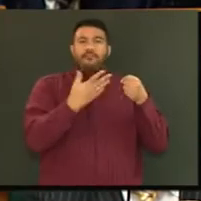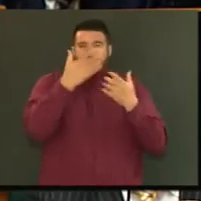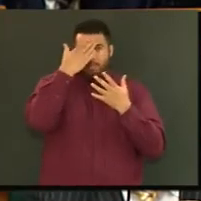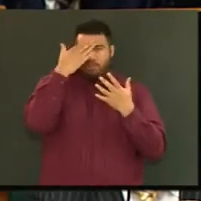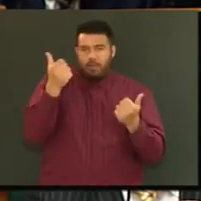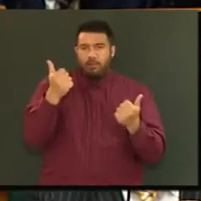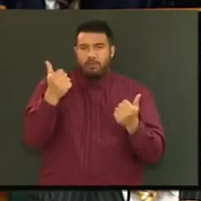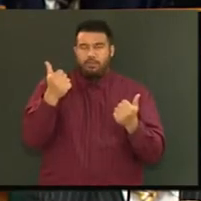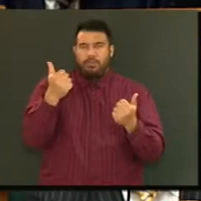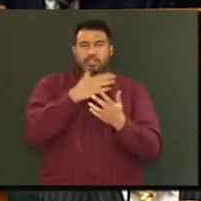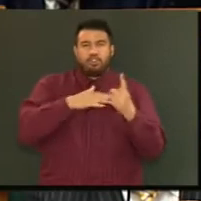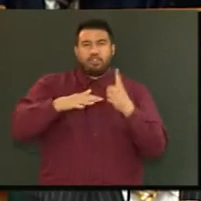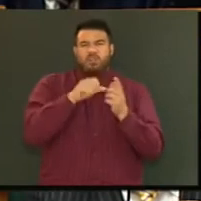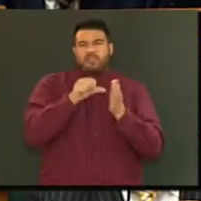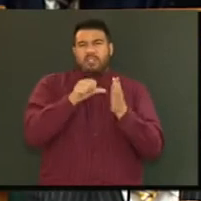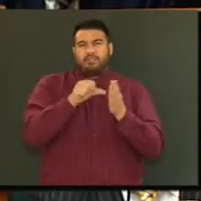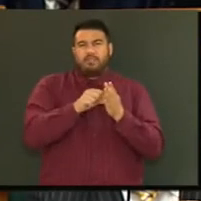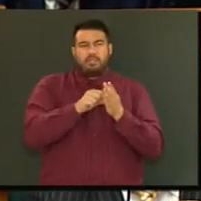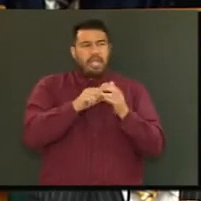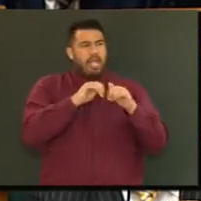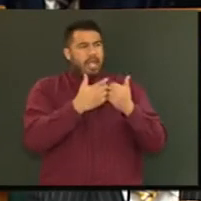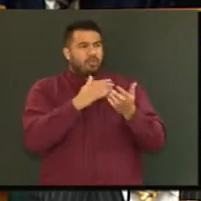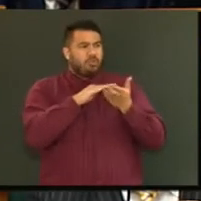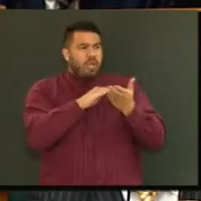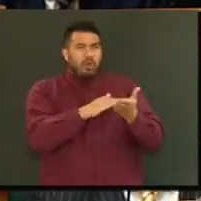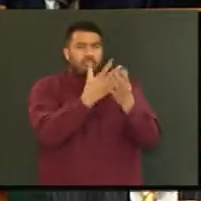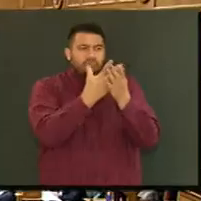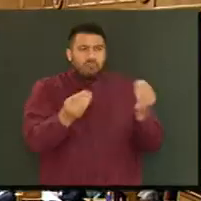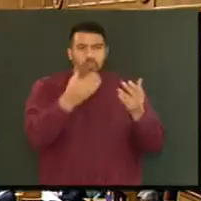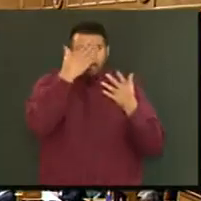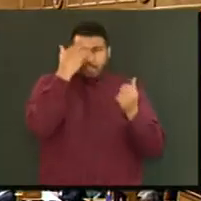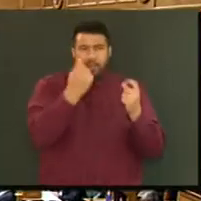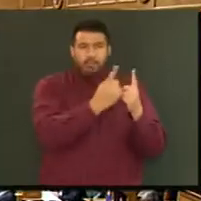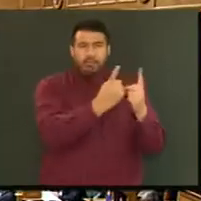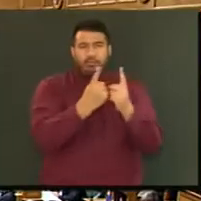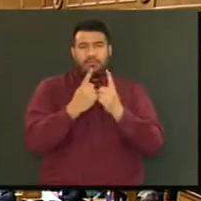fund to support innovative solutions to address mental health issues.